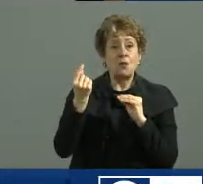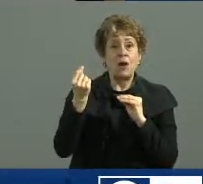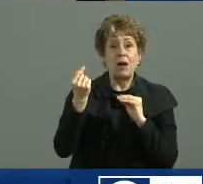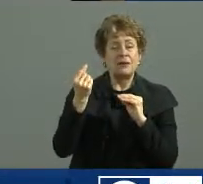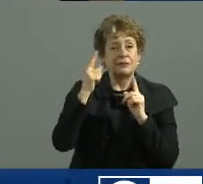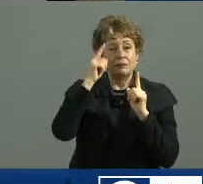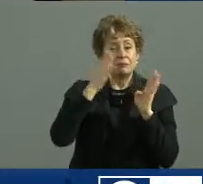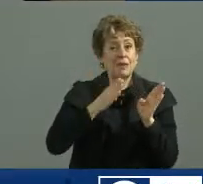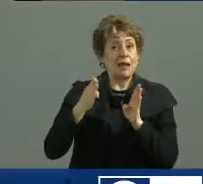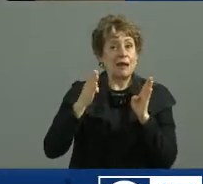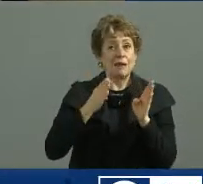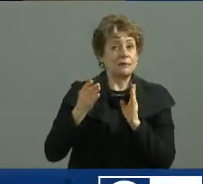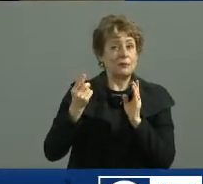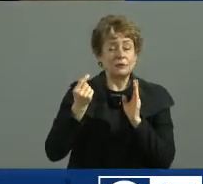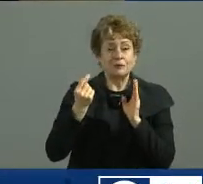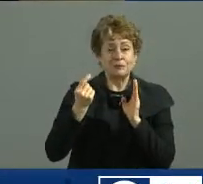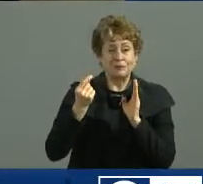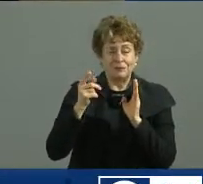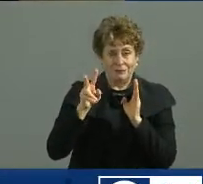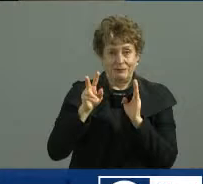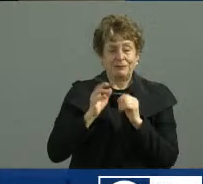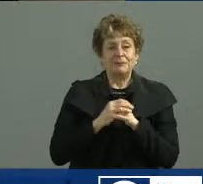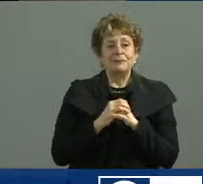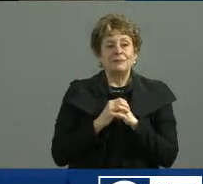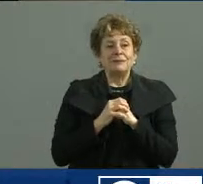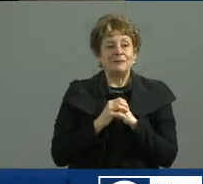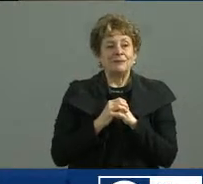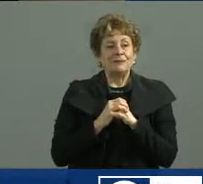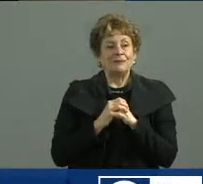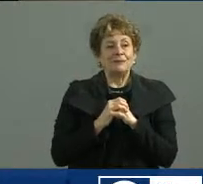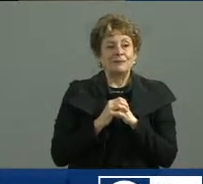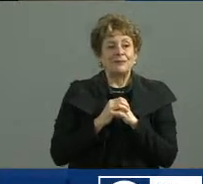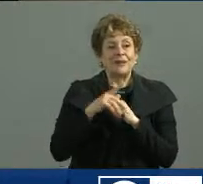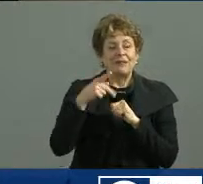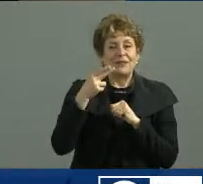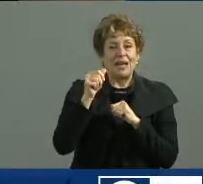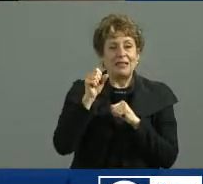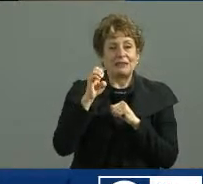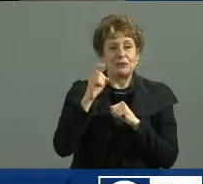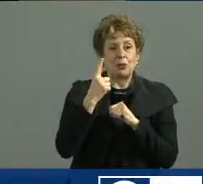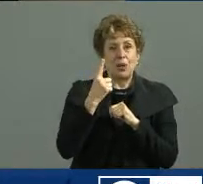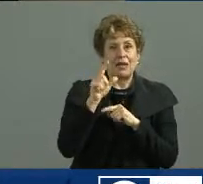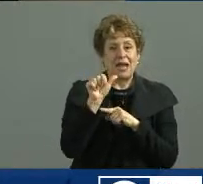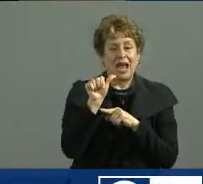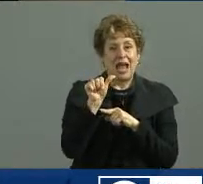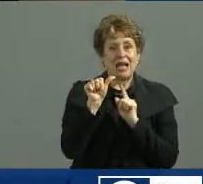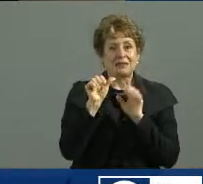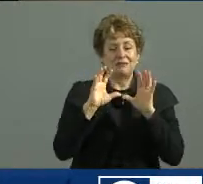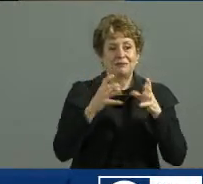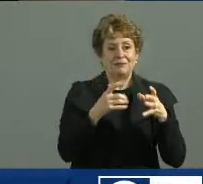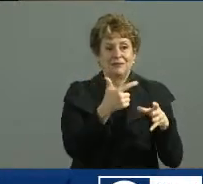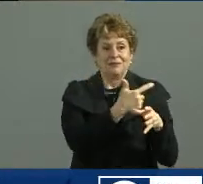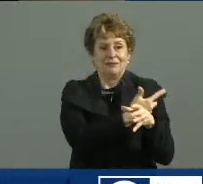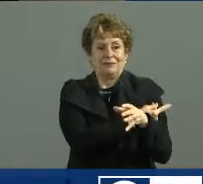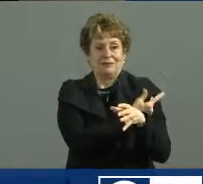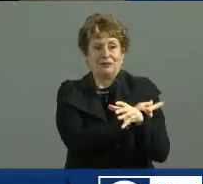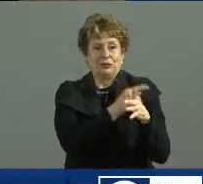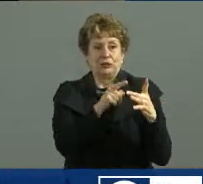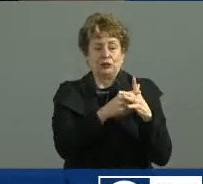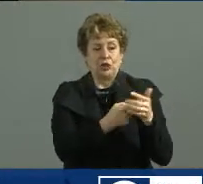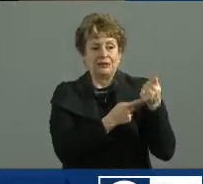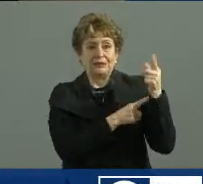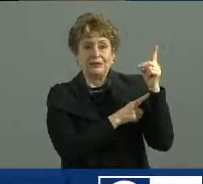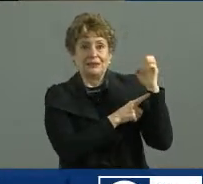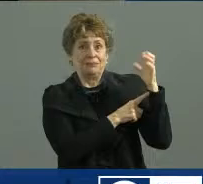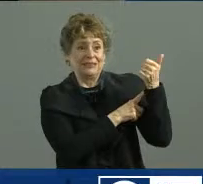in our fight against COVID-19, which is our phase 1A vaccination beginning on December 17th in